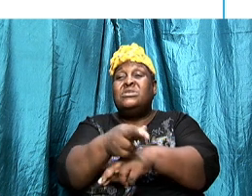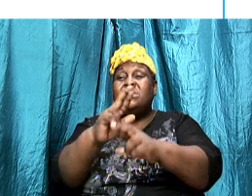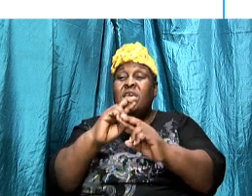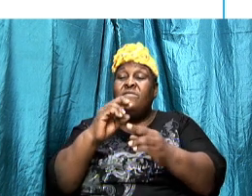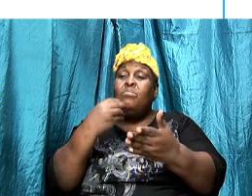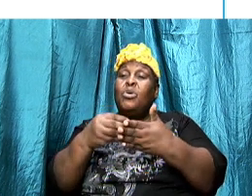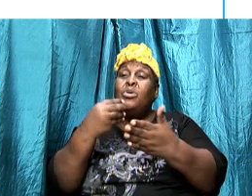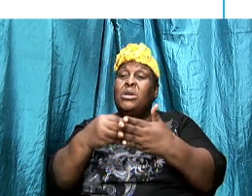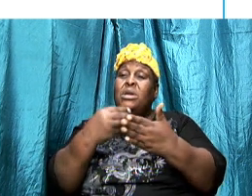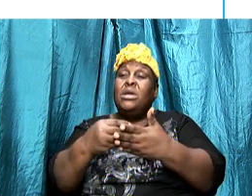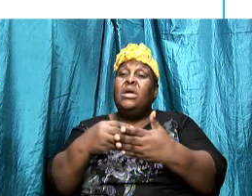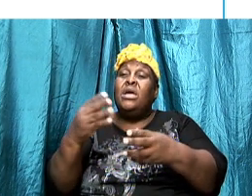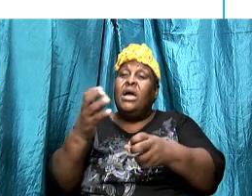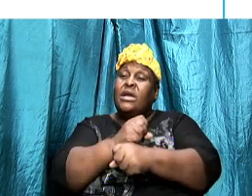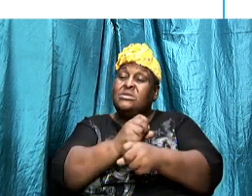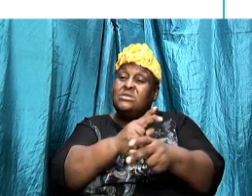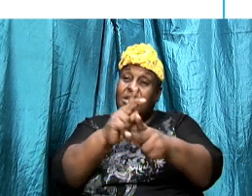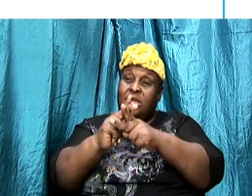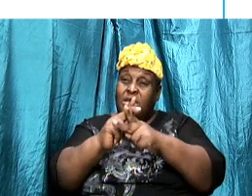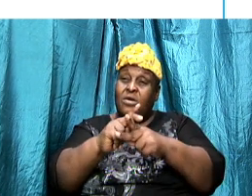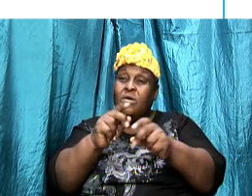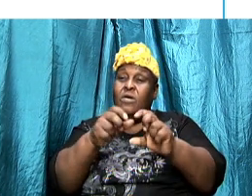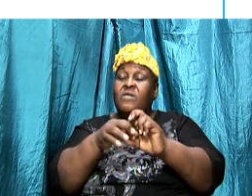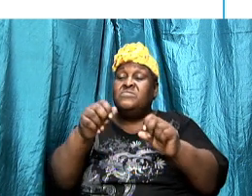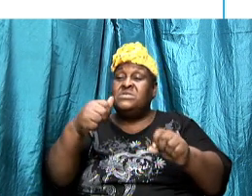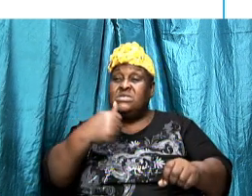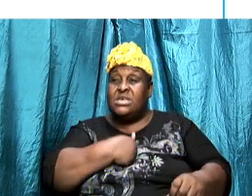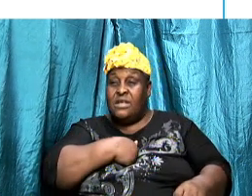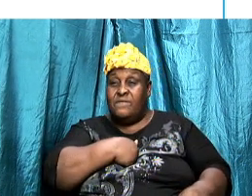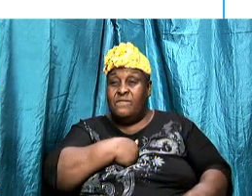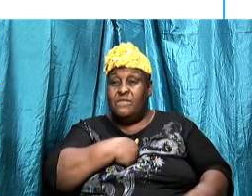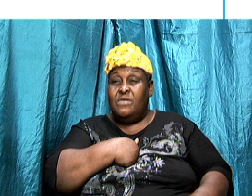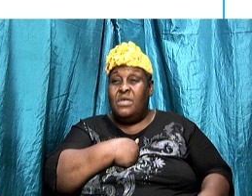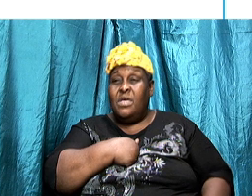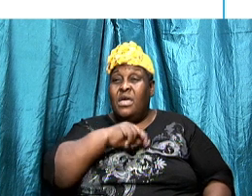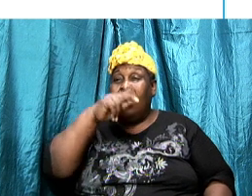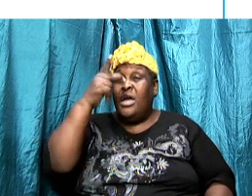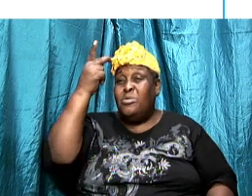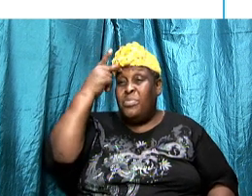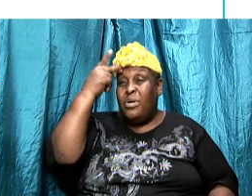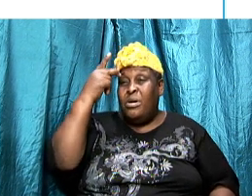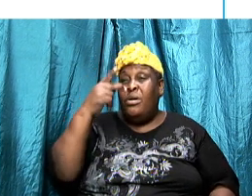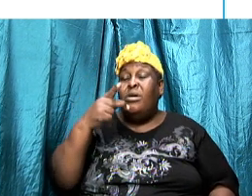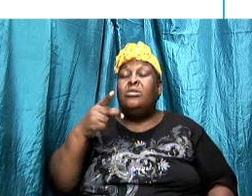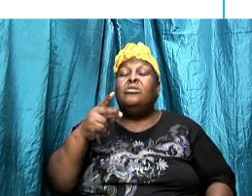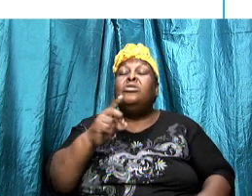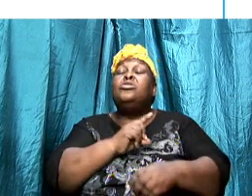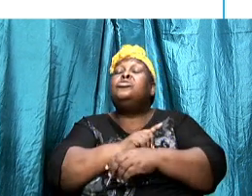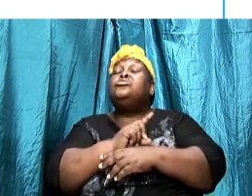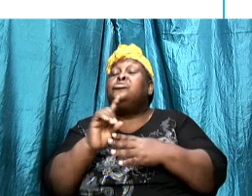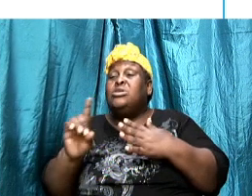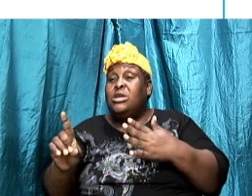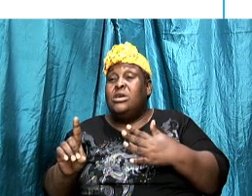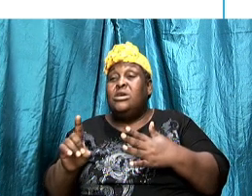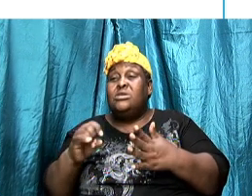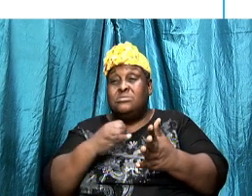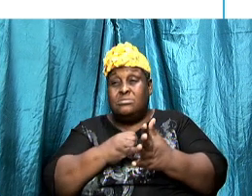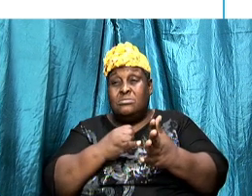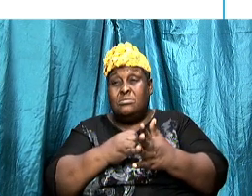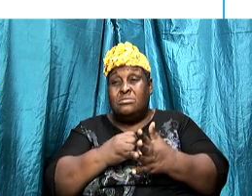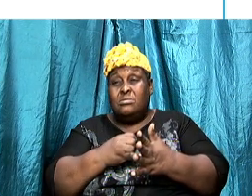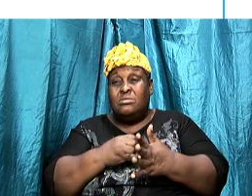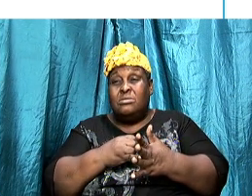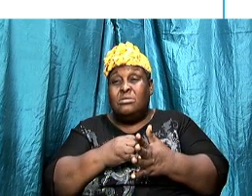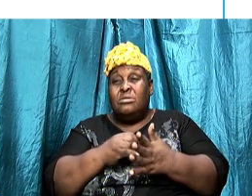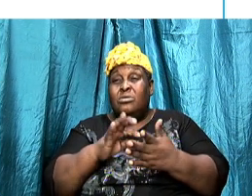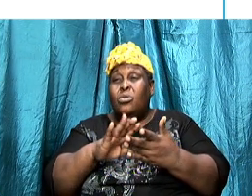to take care of himself. He was a tent maker by trade. And he does this, as it says here, so that, you